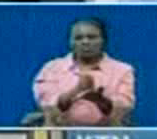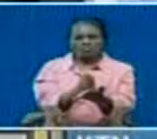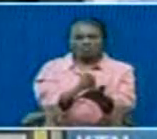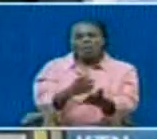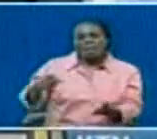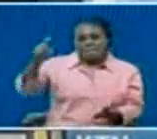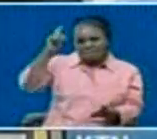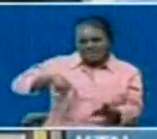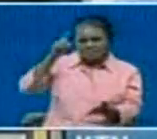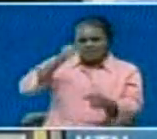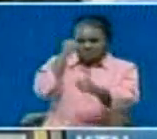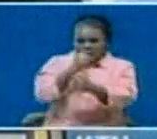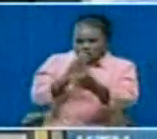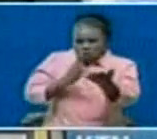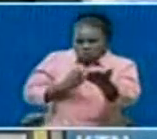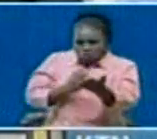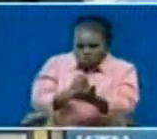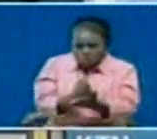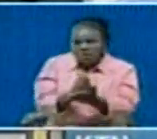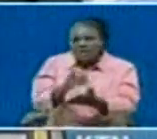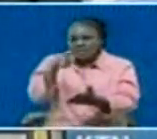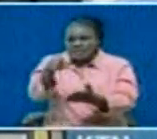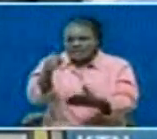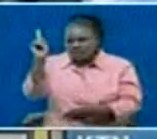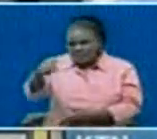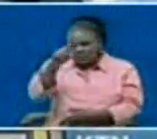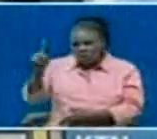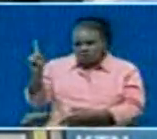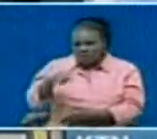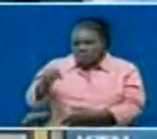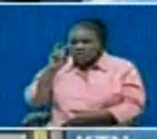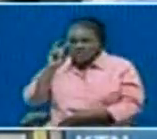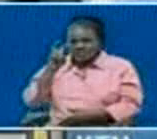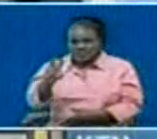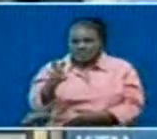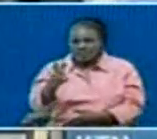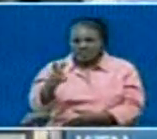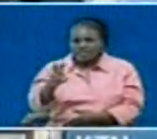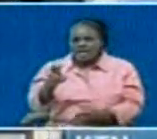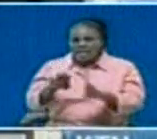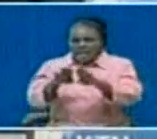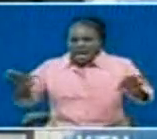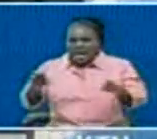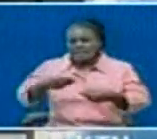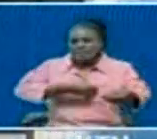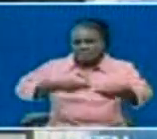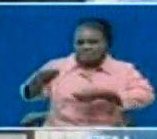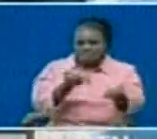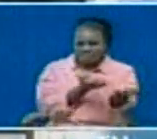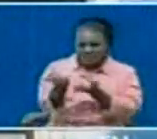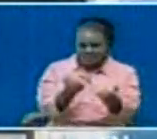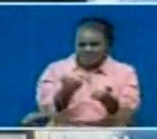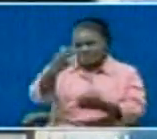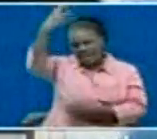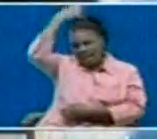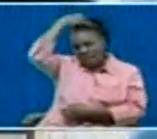that we must ensure that the kind of criminality that we have seen in land transactions in